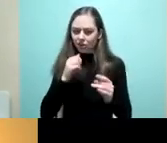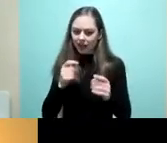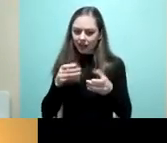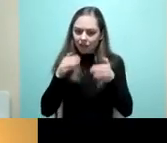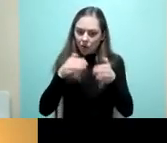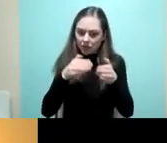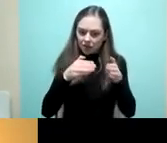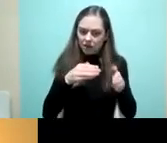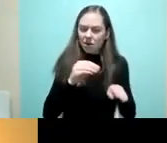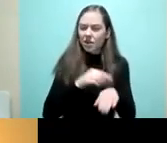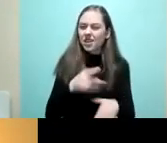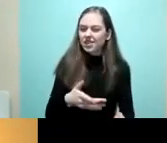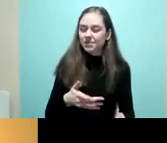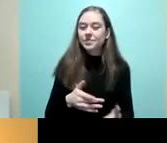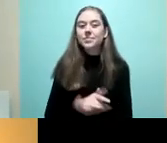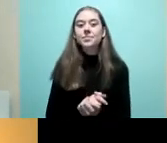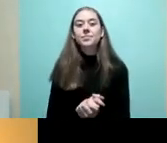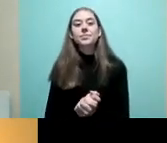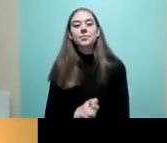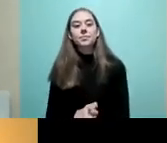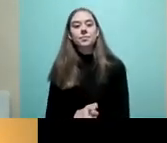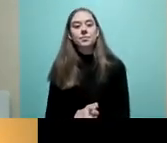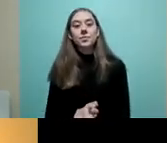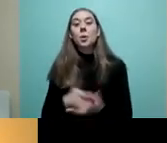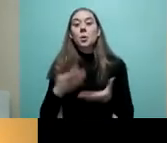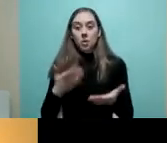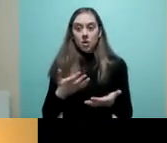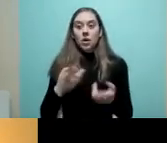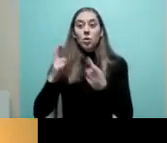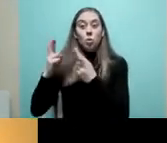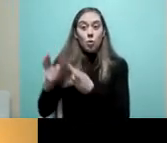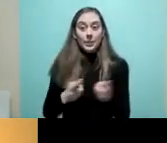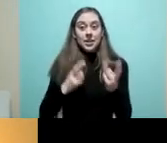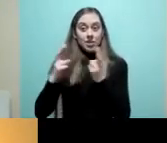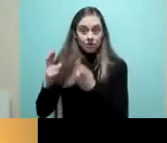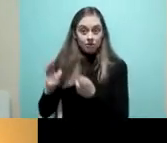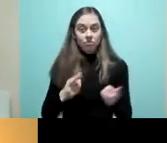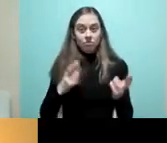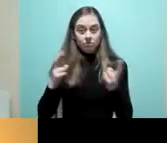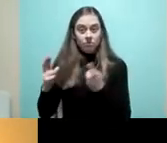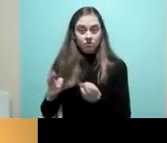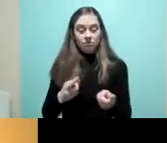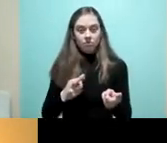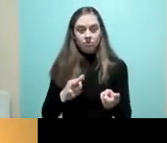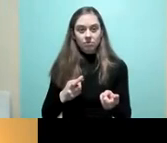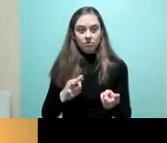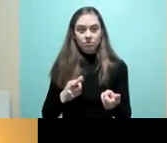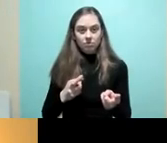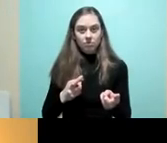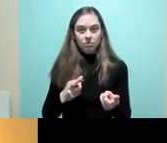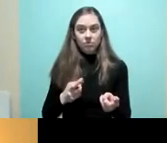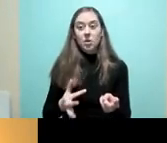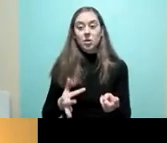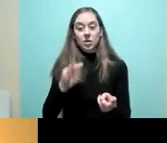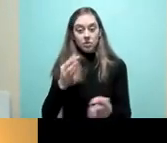When I talk about focusing on your strengths, repetition. It's repetition. That's all it is. And you continue doing the